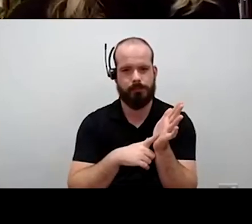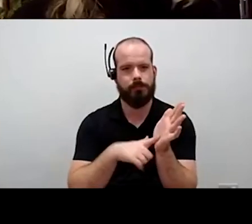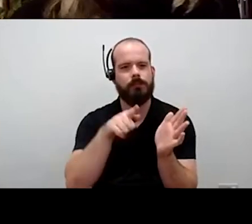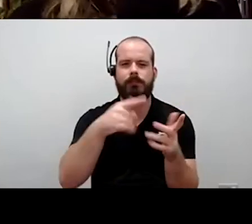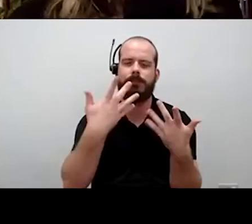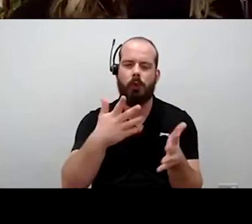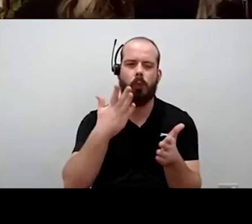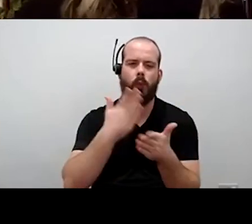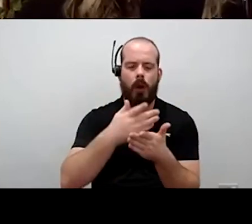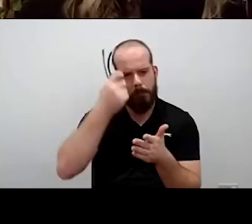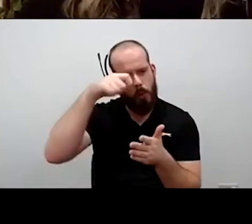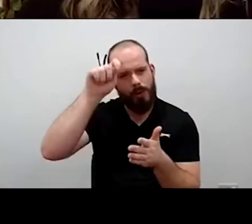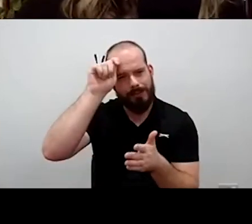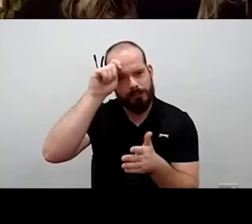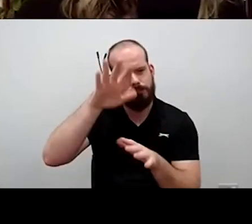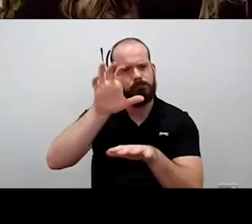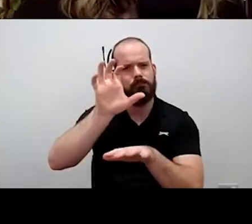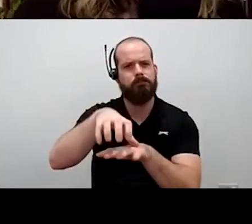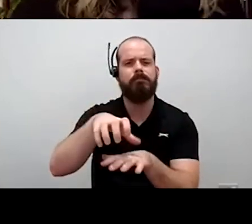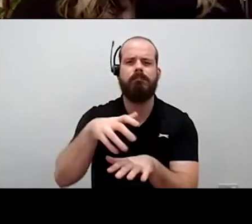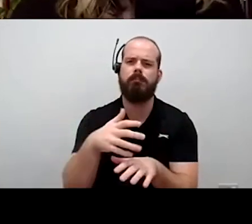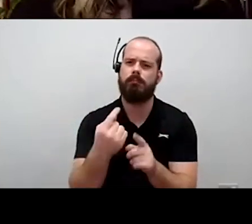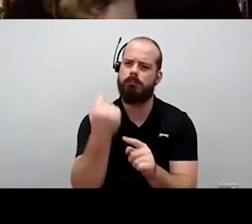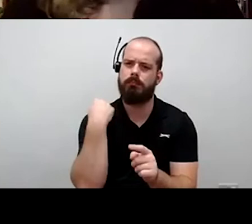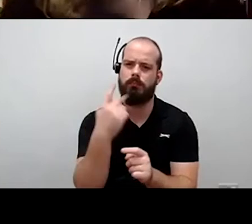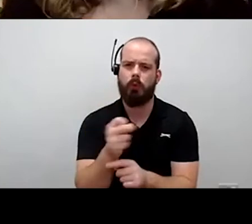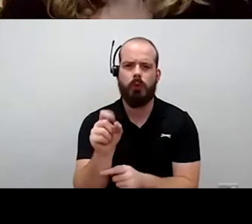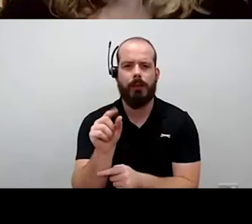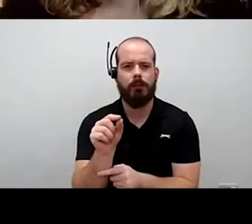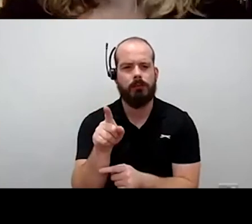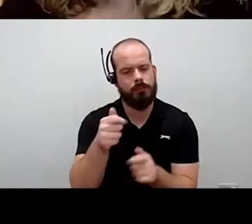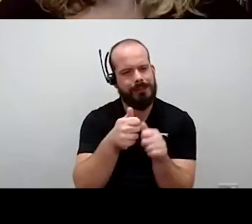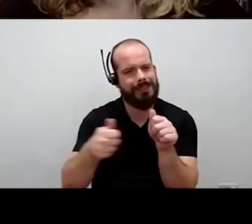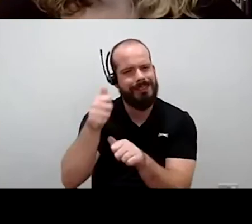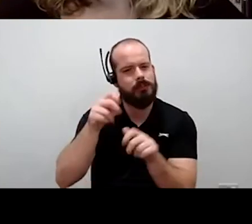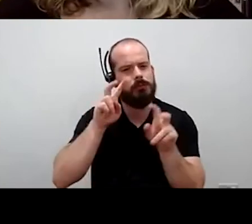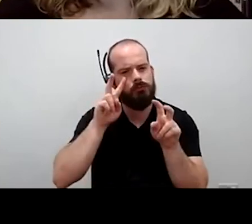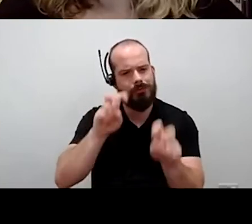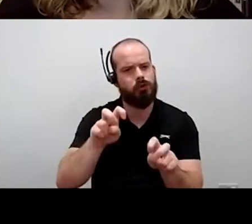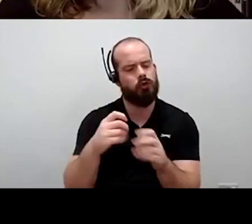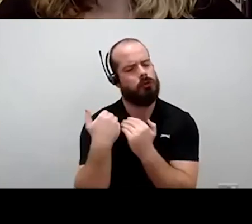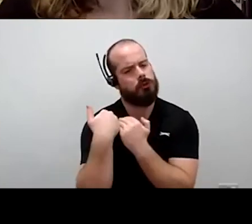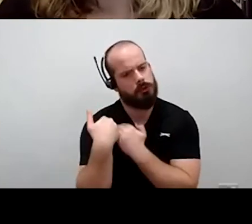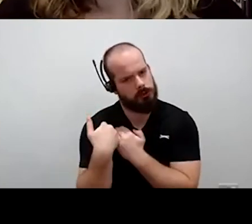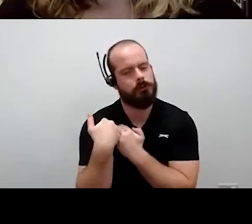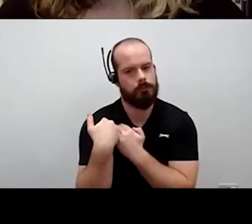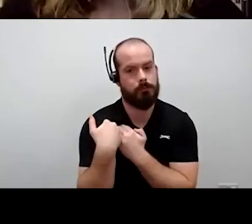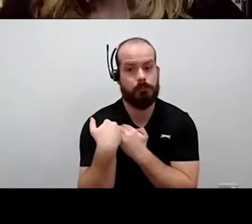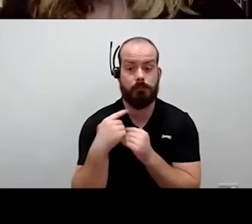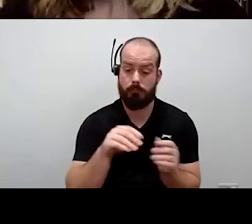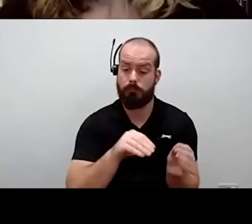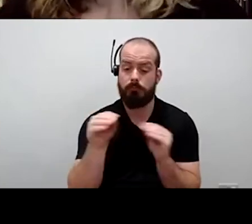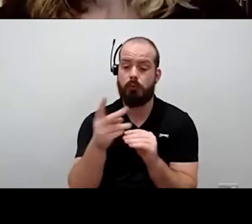of the Wuppertal Institute since 2011. He's been working as senior researcher and since 2019 in the research